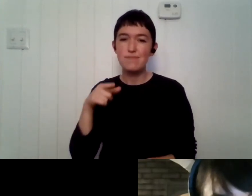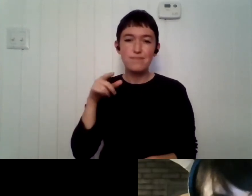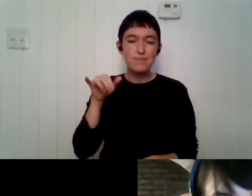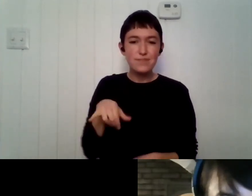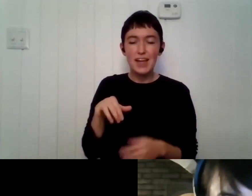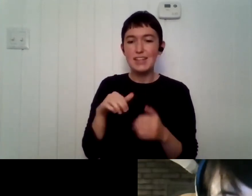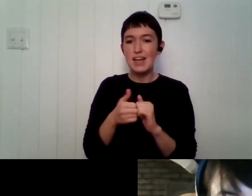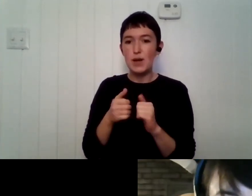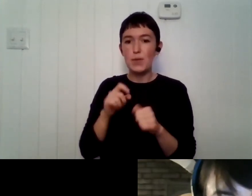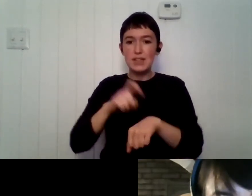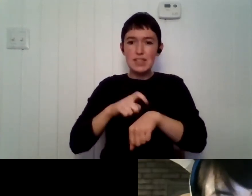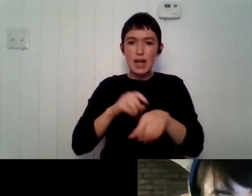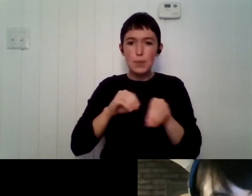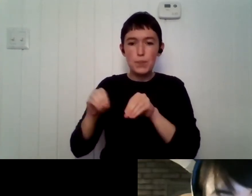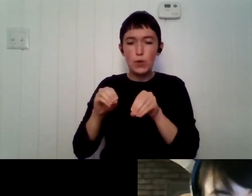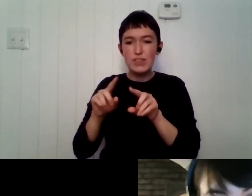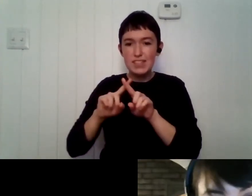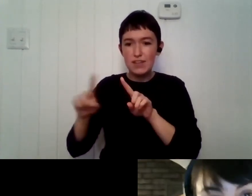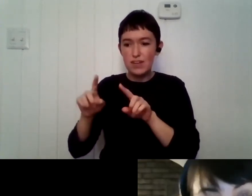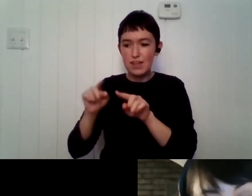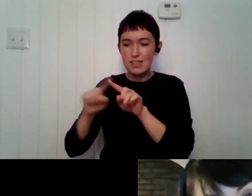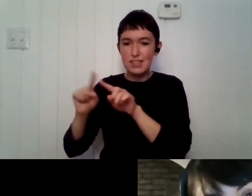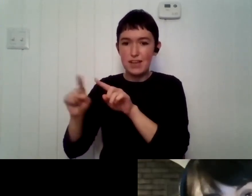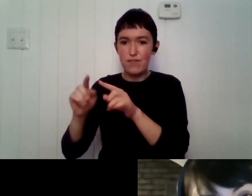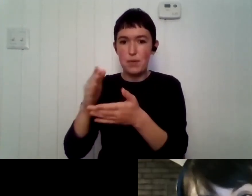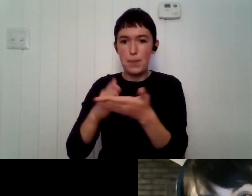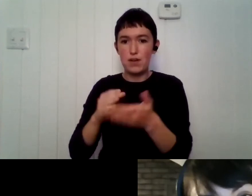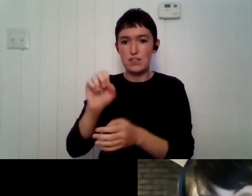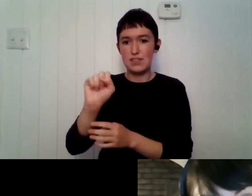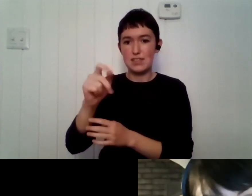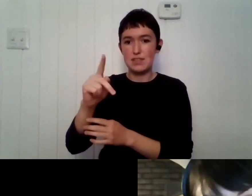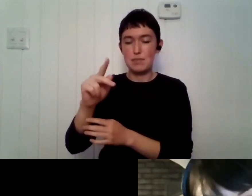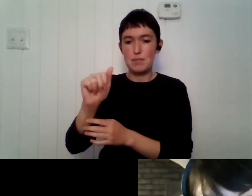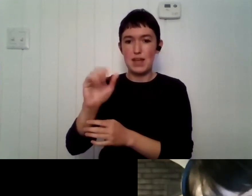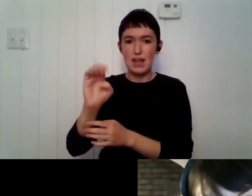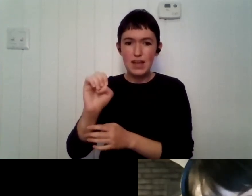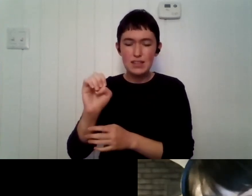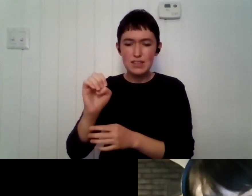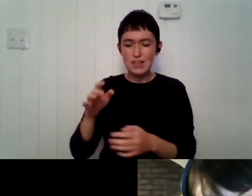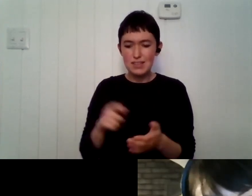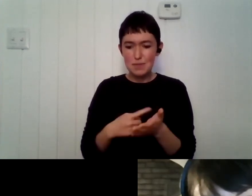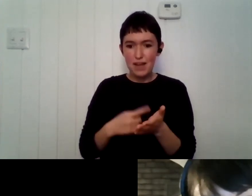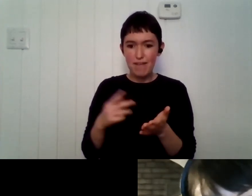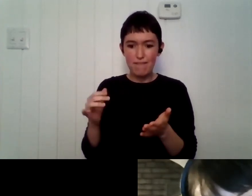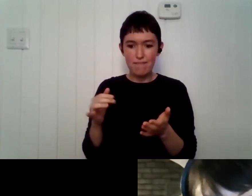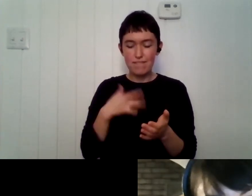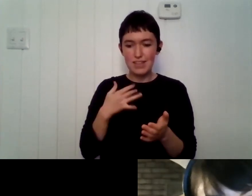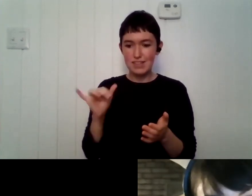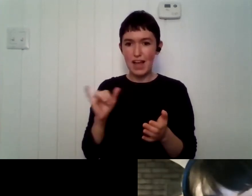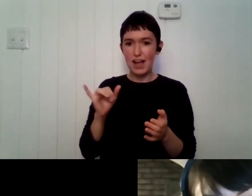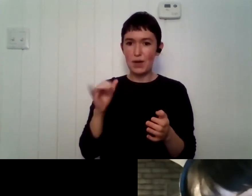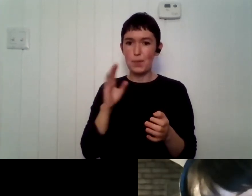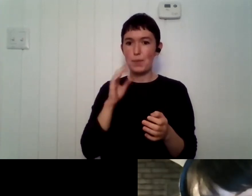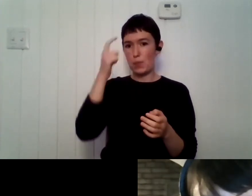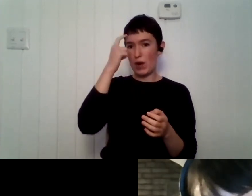different parts of space. It's super weird. And when you think about it, sometimes it feels like your brain's going to explode. It's so weird, but so cool. We're going to be talking